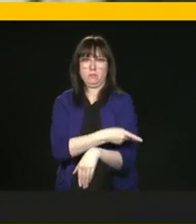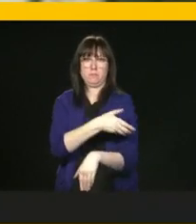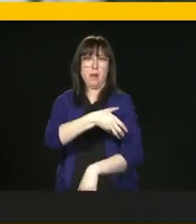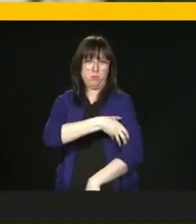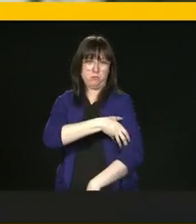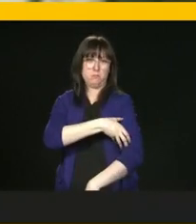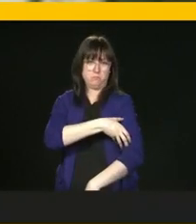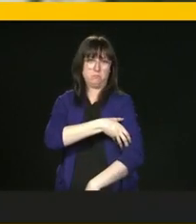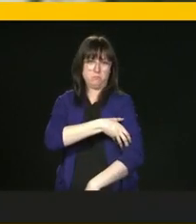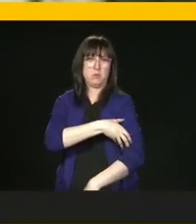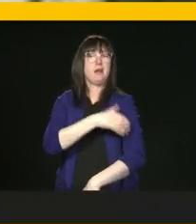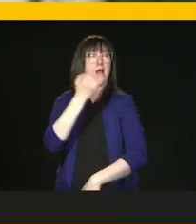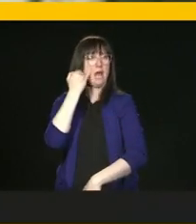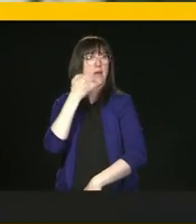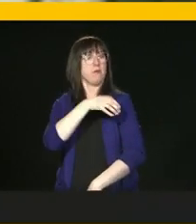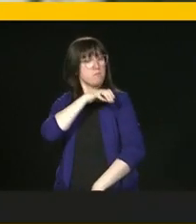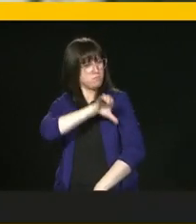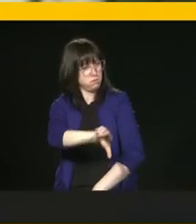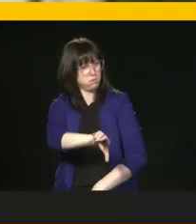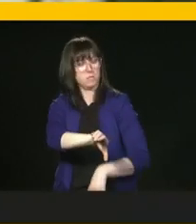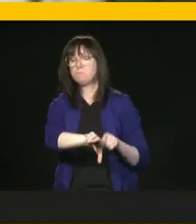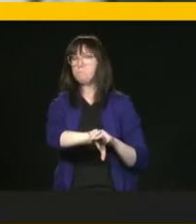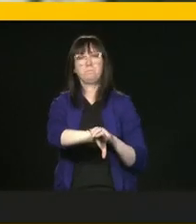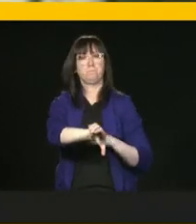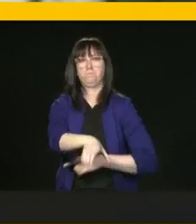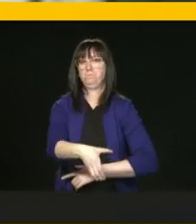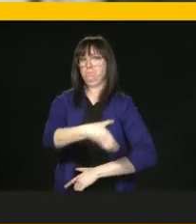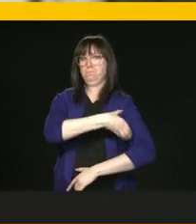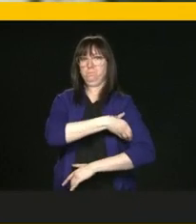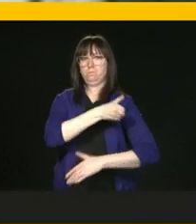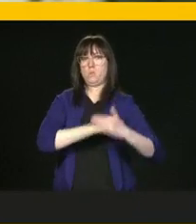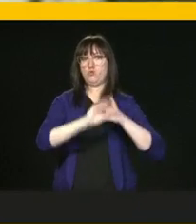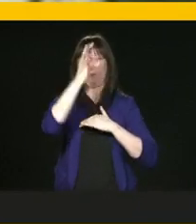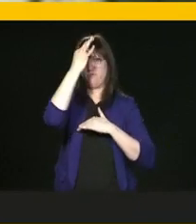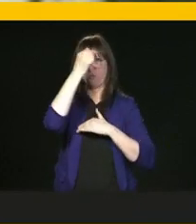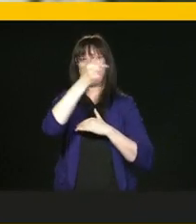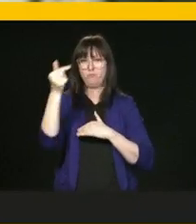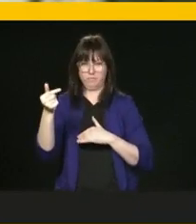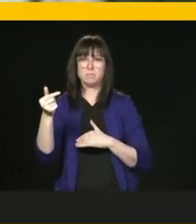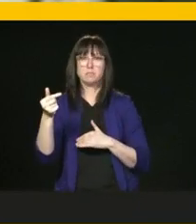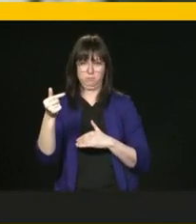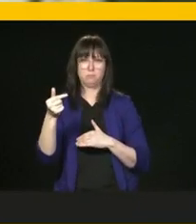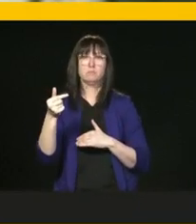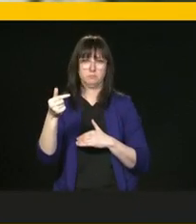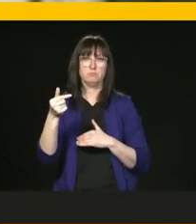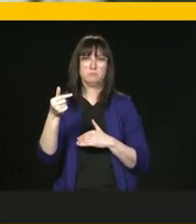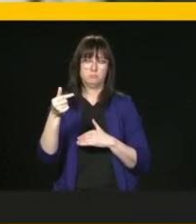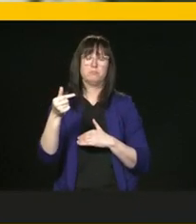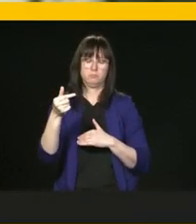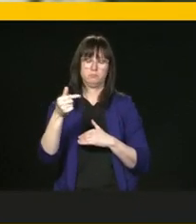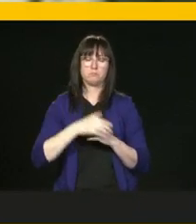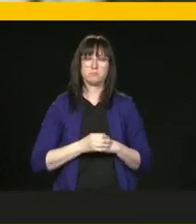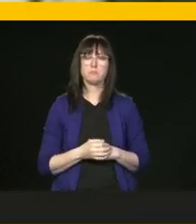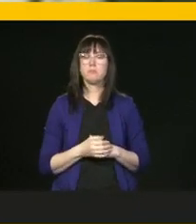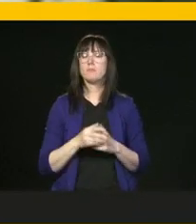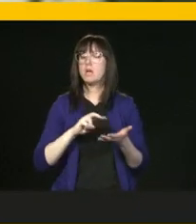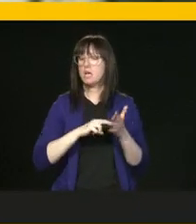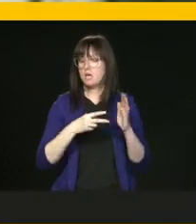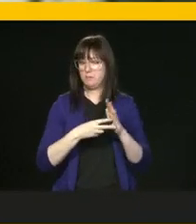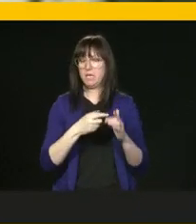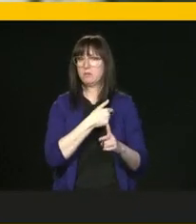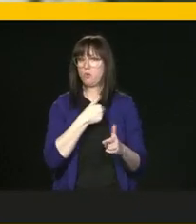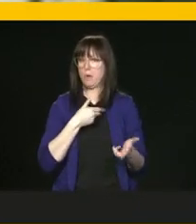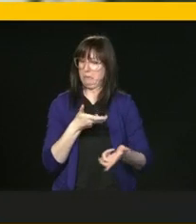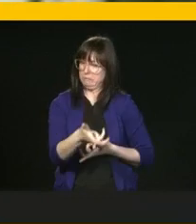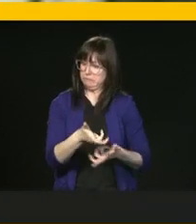are normally only in the hands of provinces or even municipalities and puts them at the federal level. That's why we've been